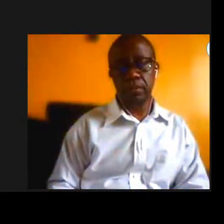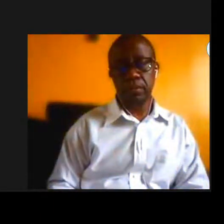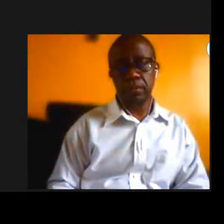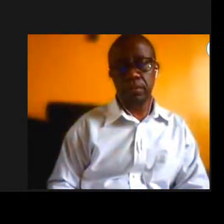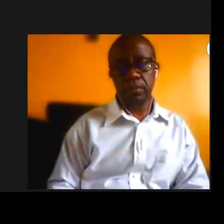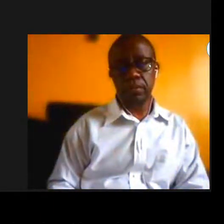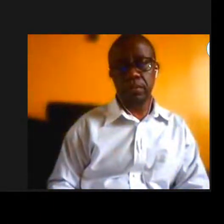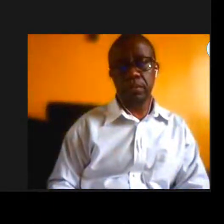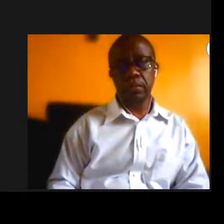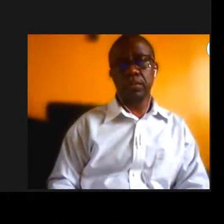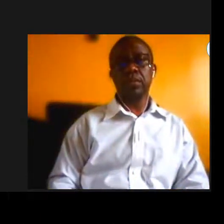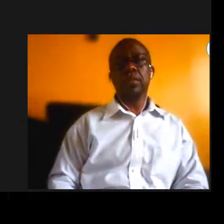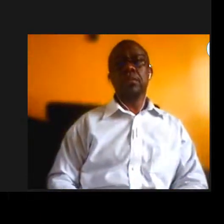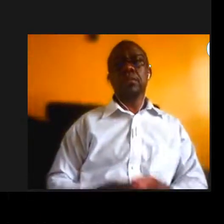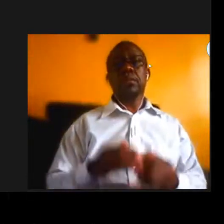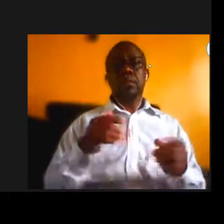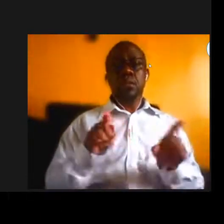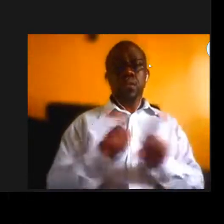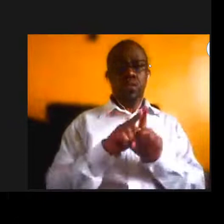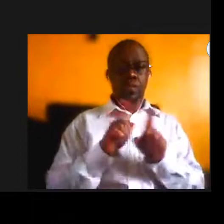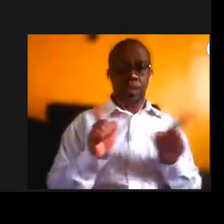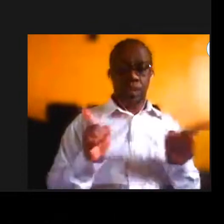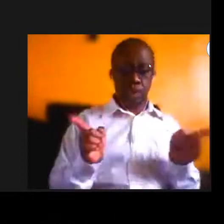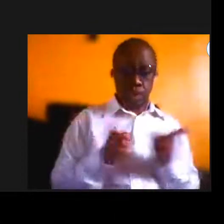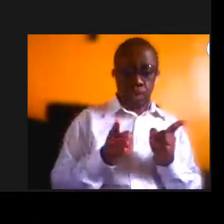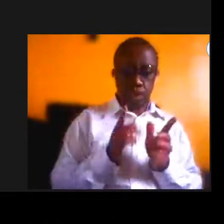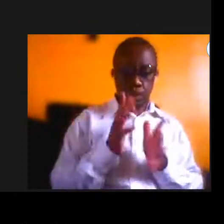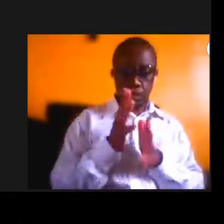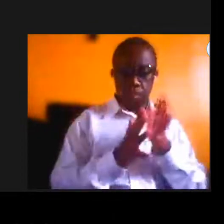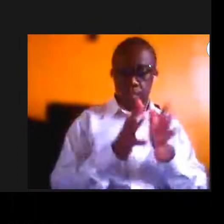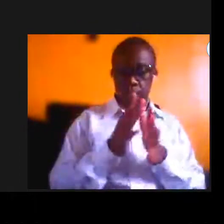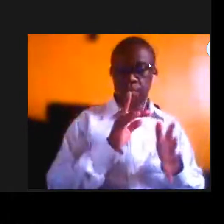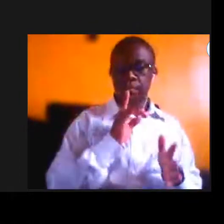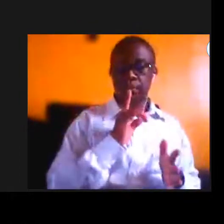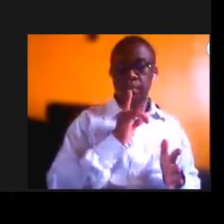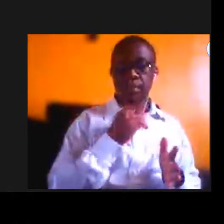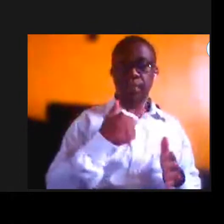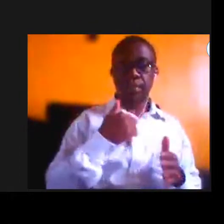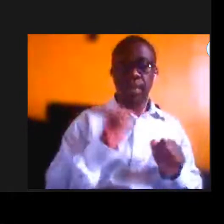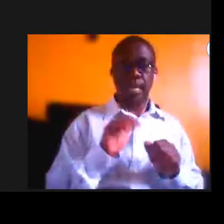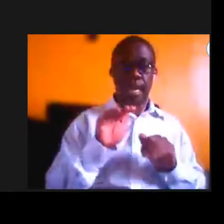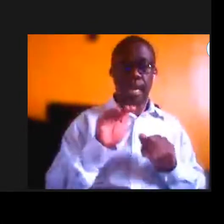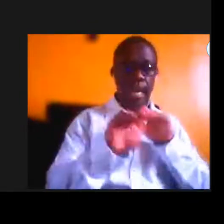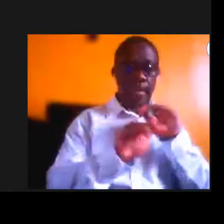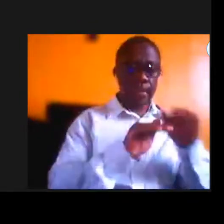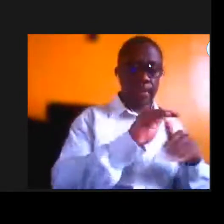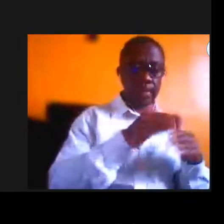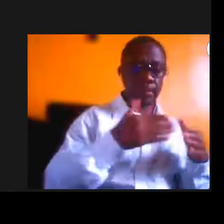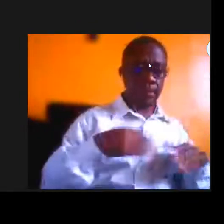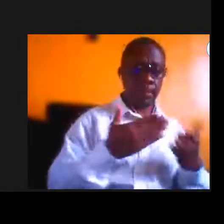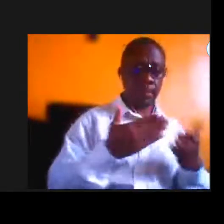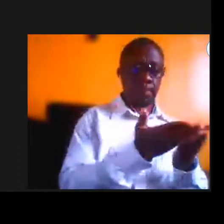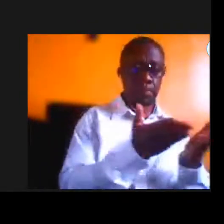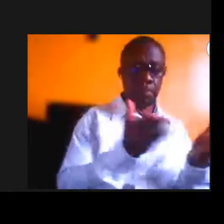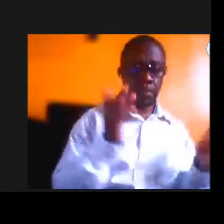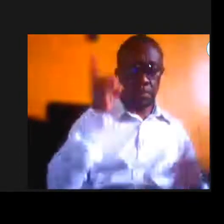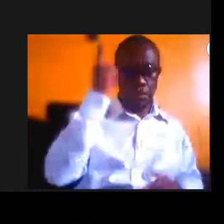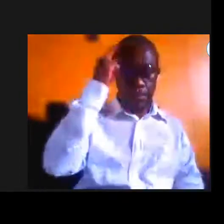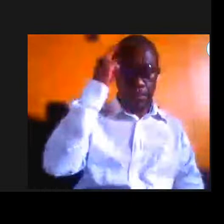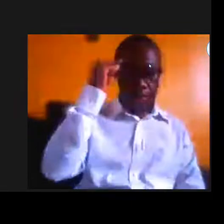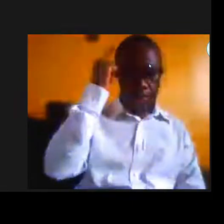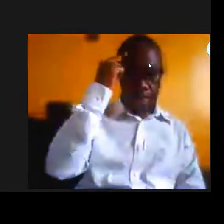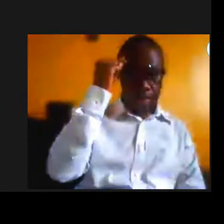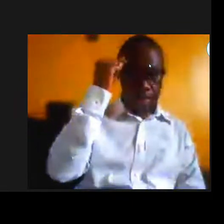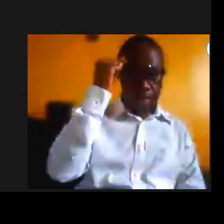taking long to this one, I can also ask people to think about the